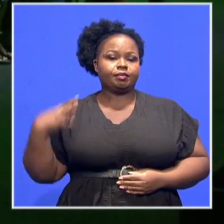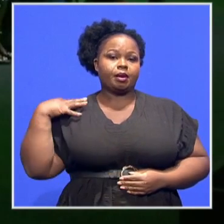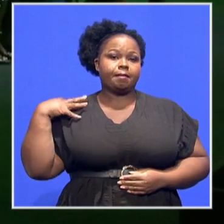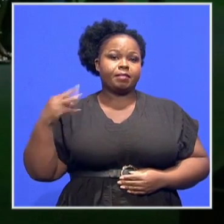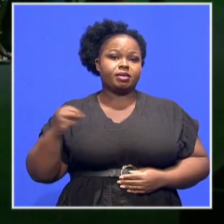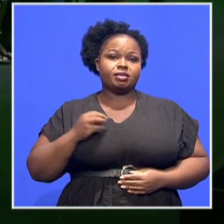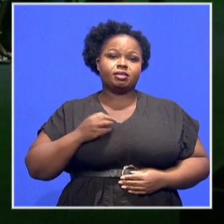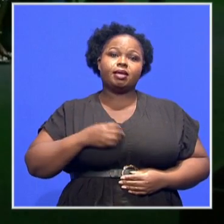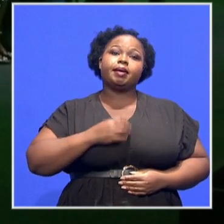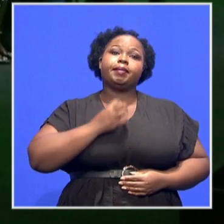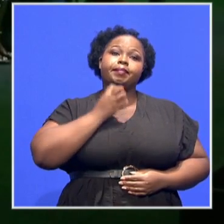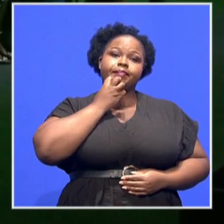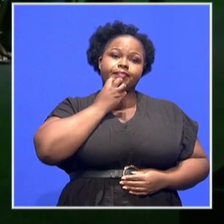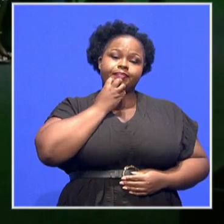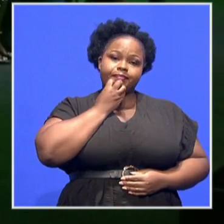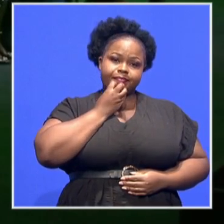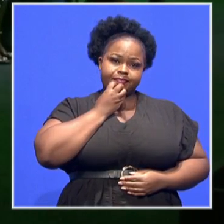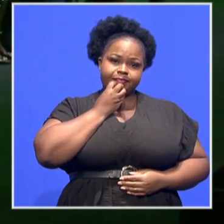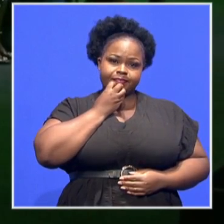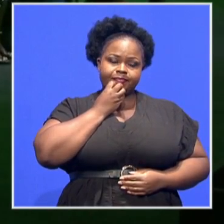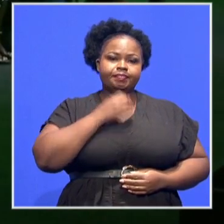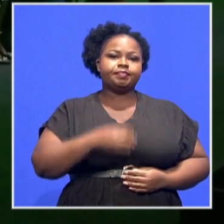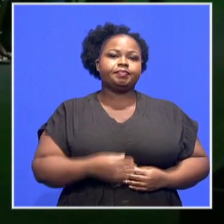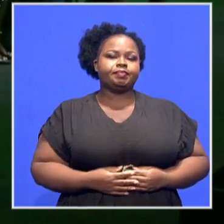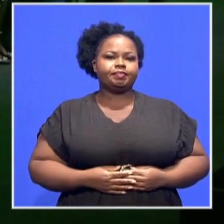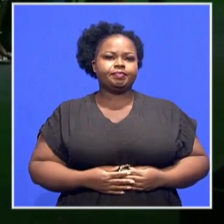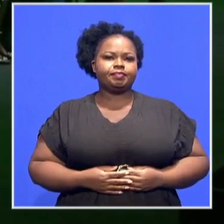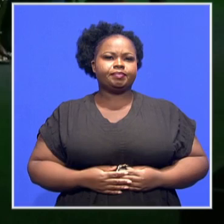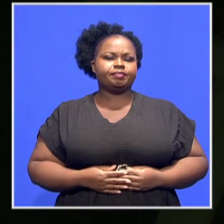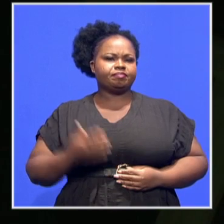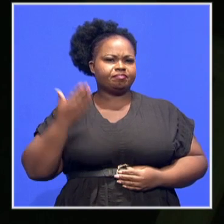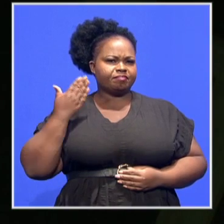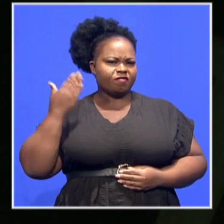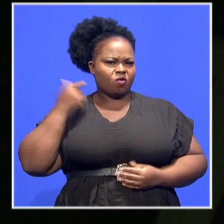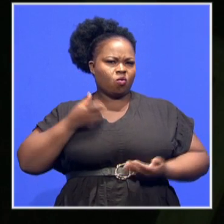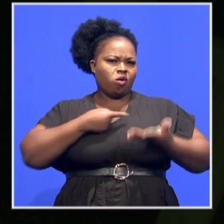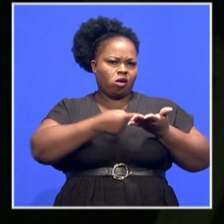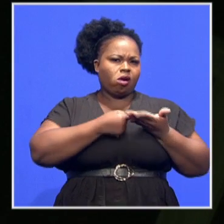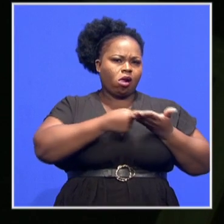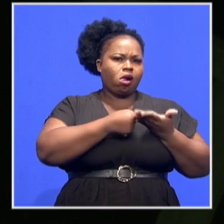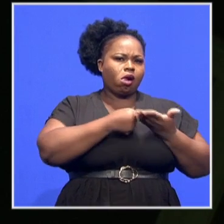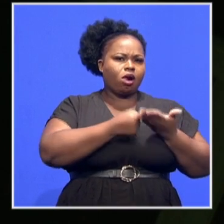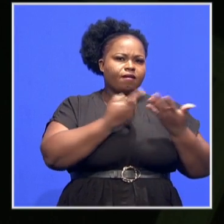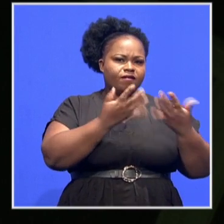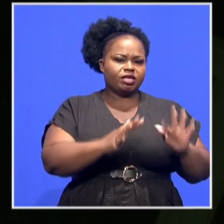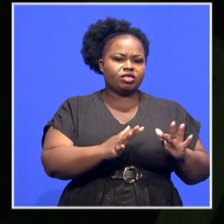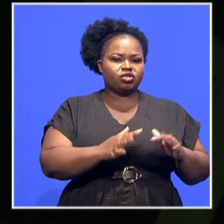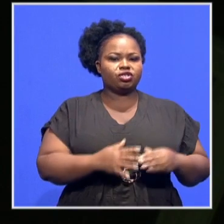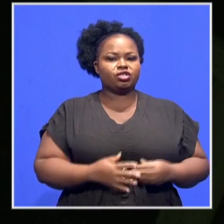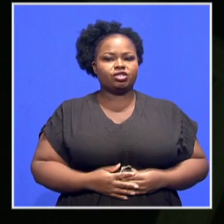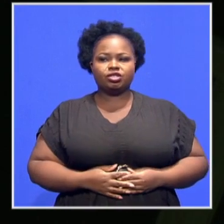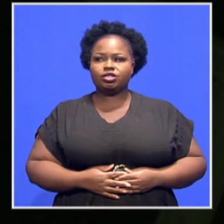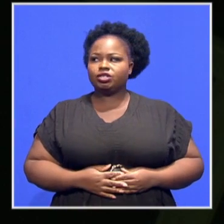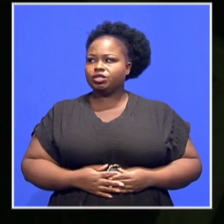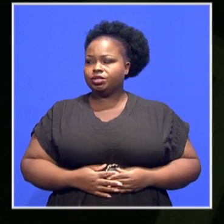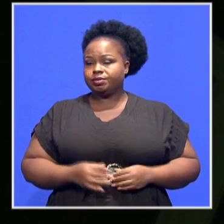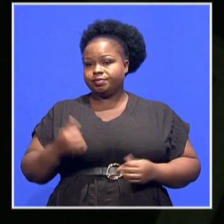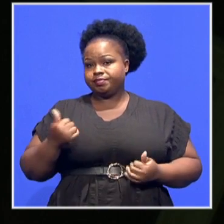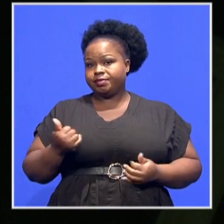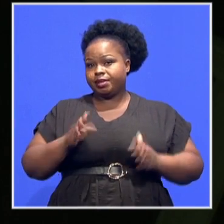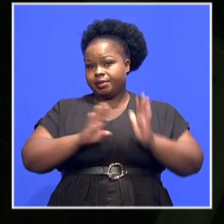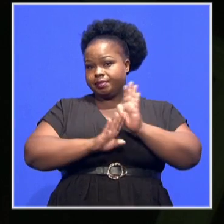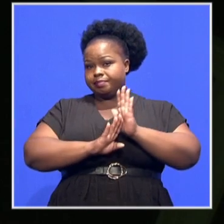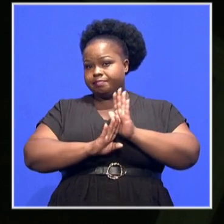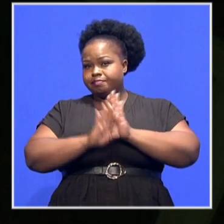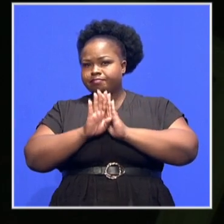following intensive discussions, was able through his department to lift the threshold, and